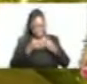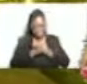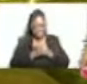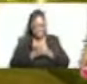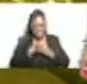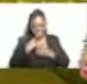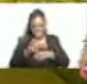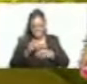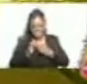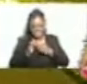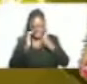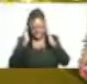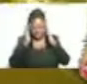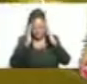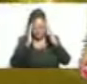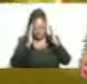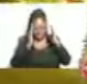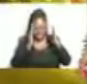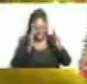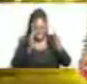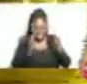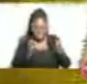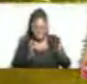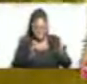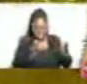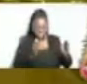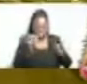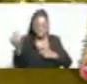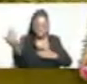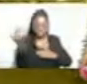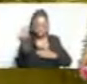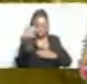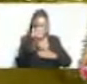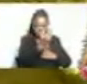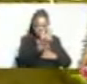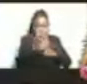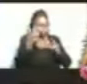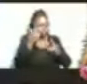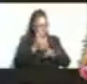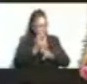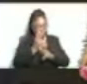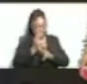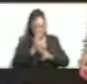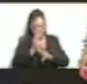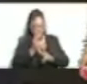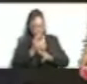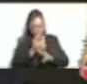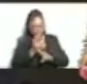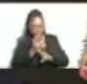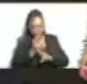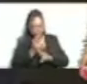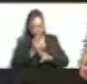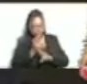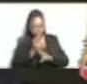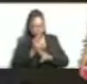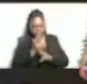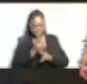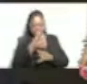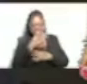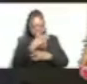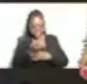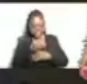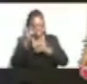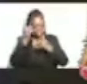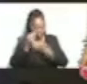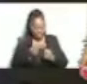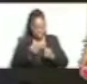to do was I focused a lot on the drive-by traffic, and what I did was basically to try and get those